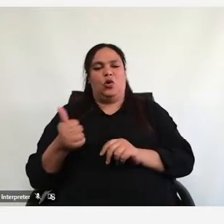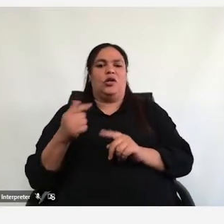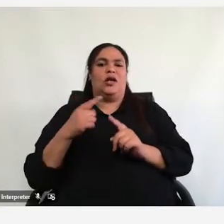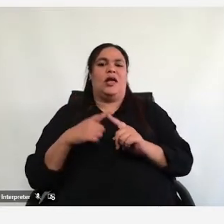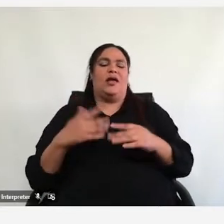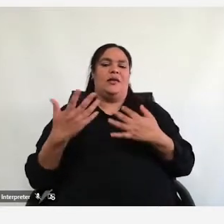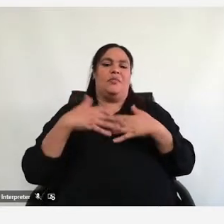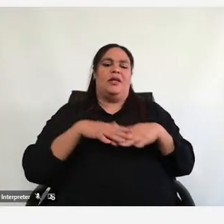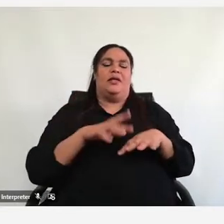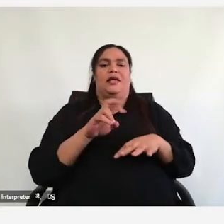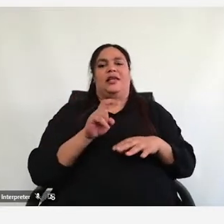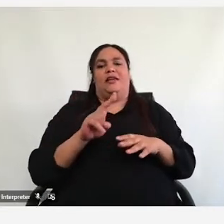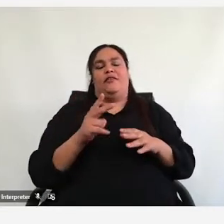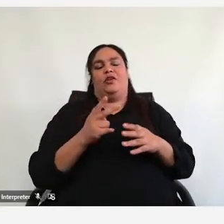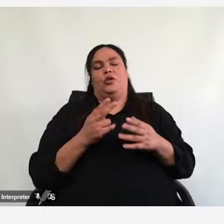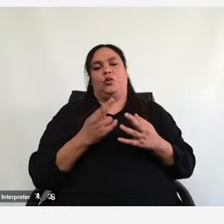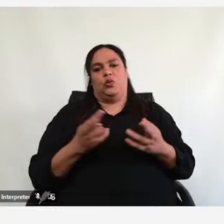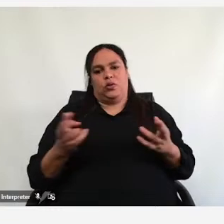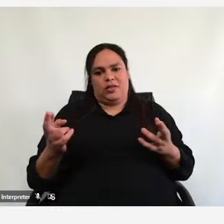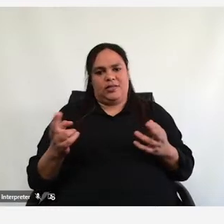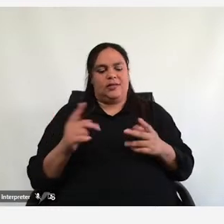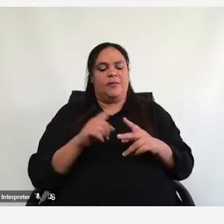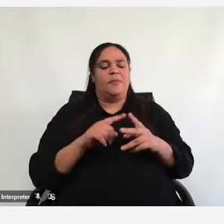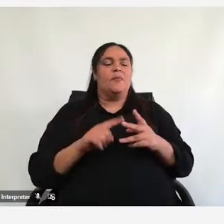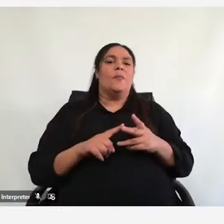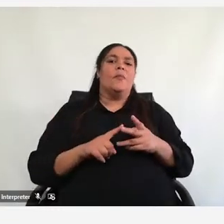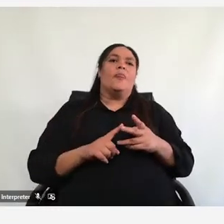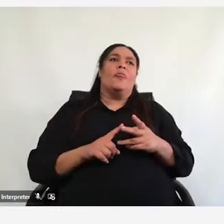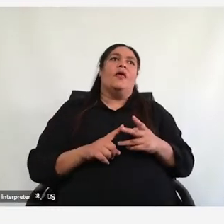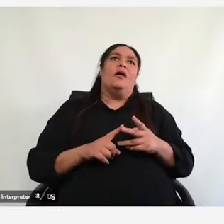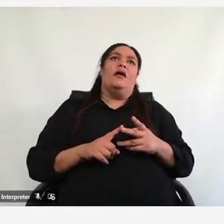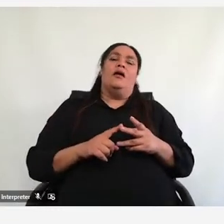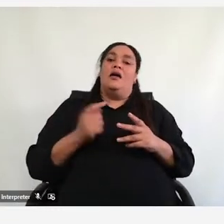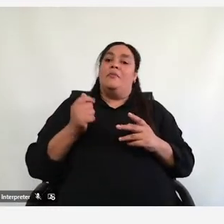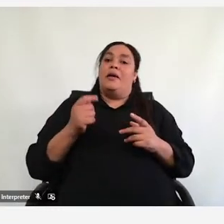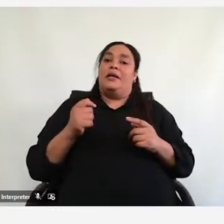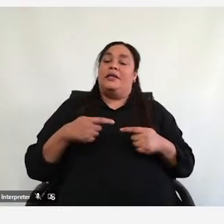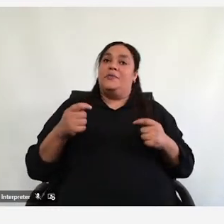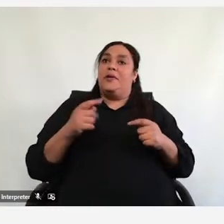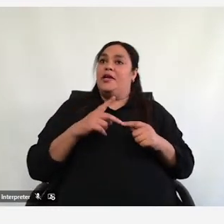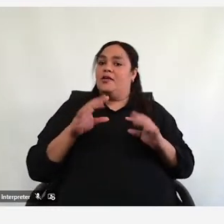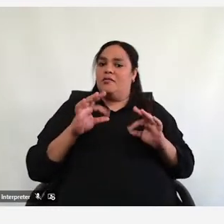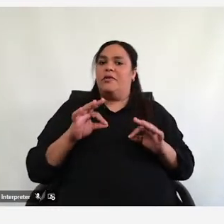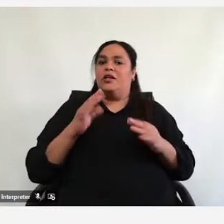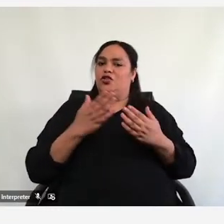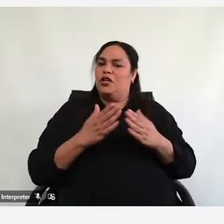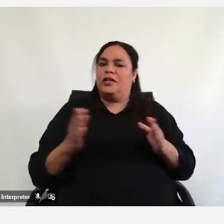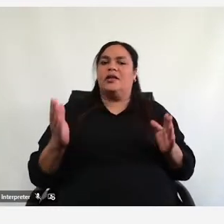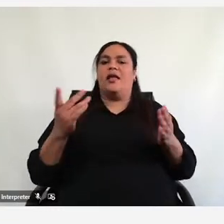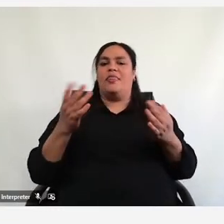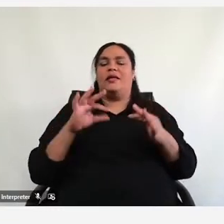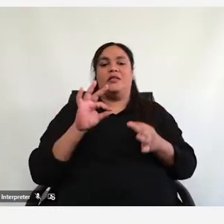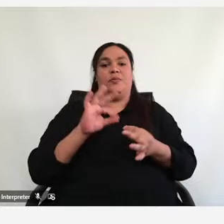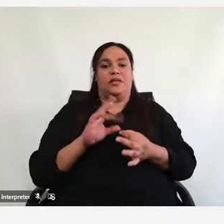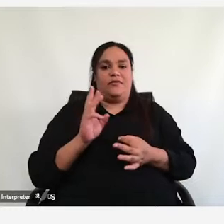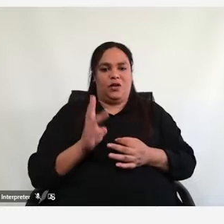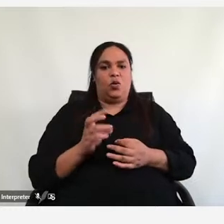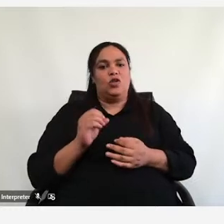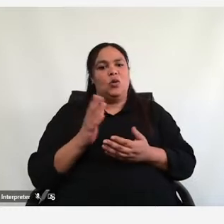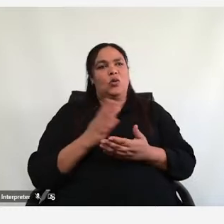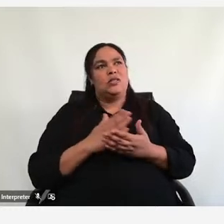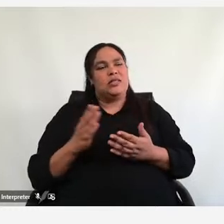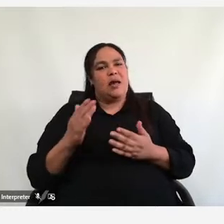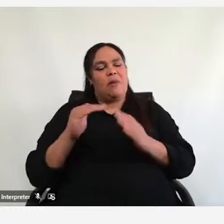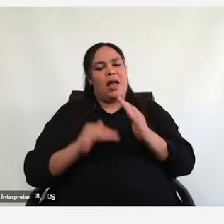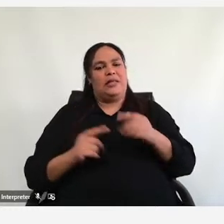blended revenue sources. In terms of underspending, I'll just quickly deal with it generally and then specifically. So some